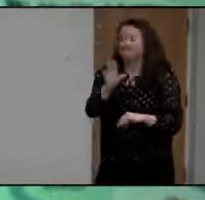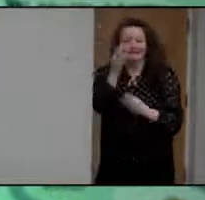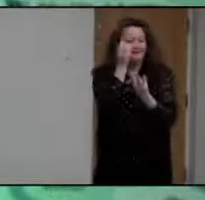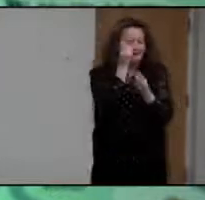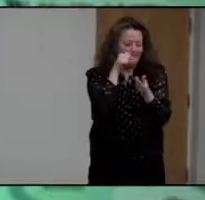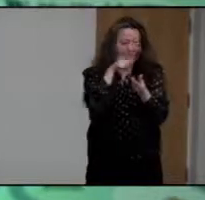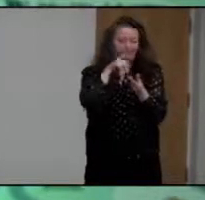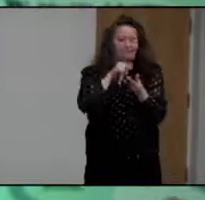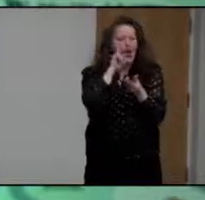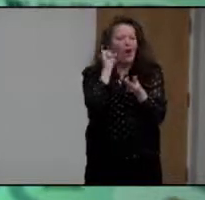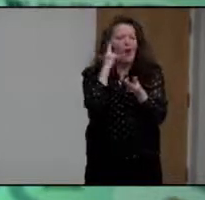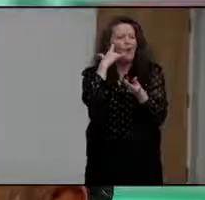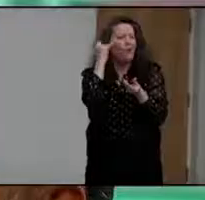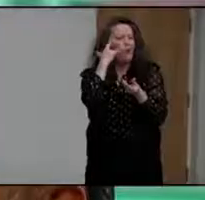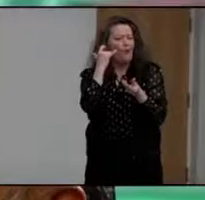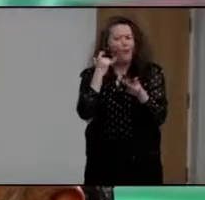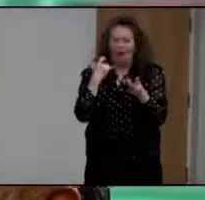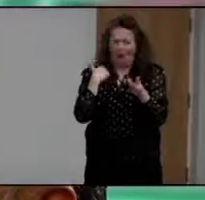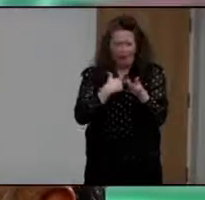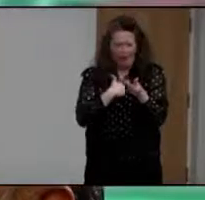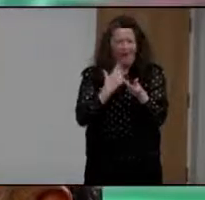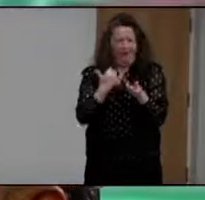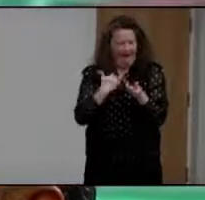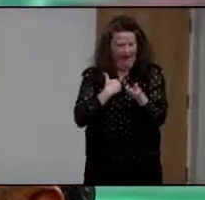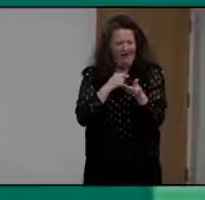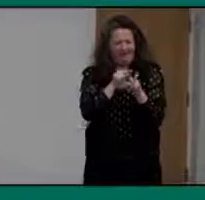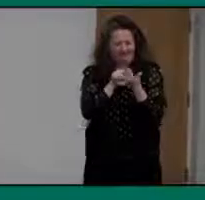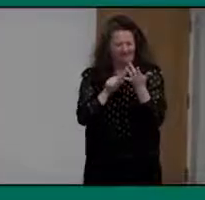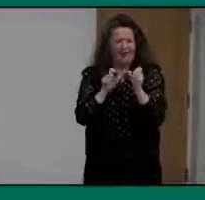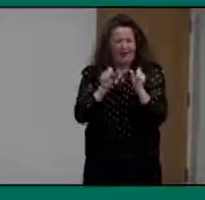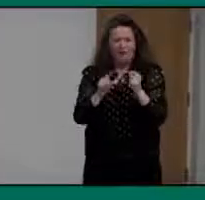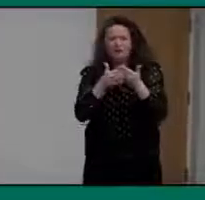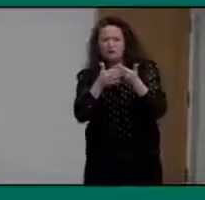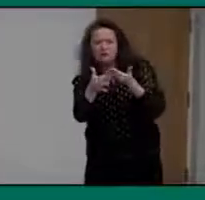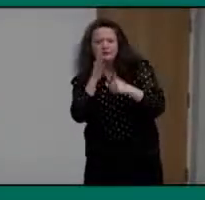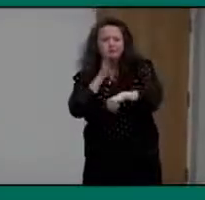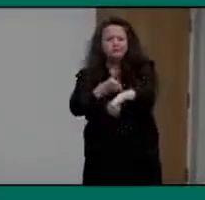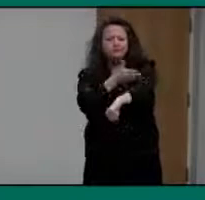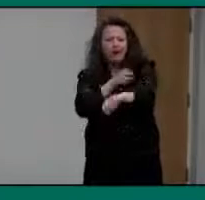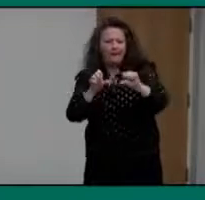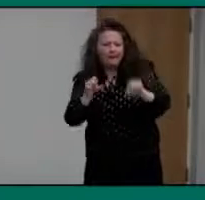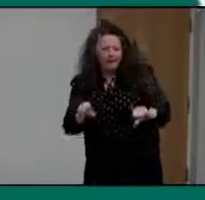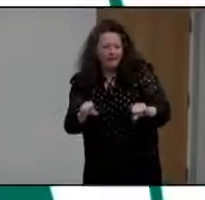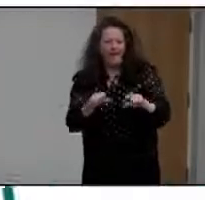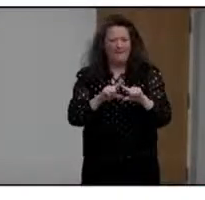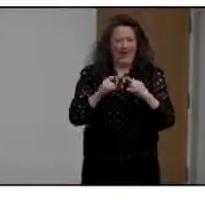mine, and we have that, but we haven't effectively used it.